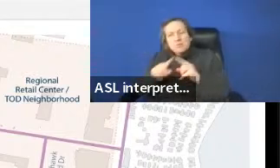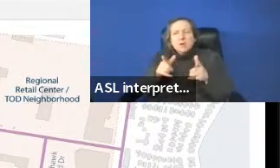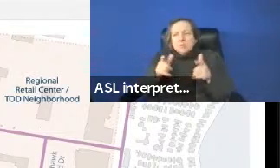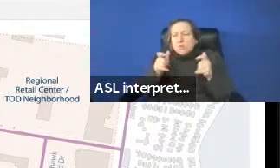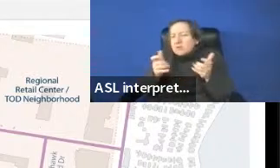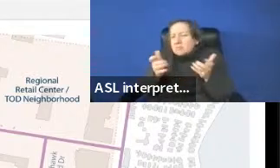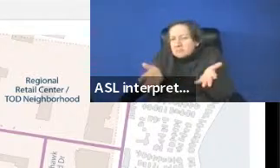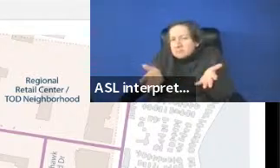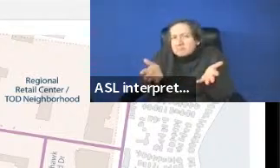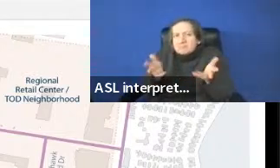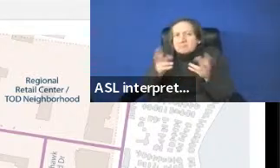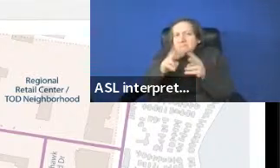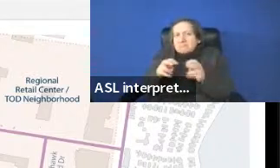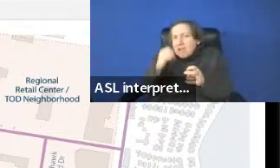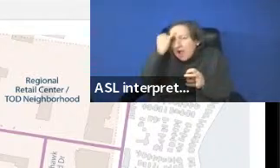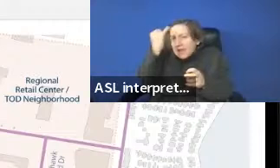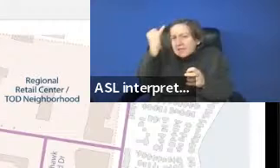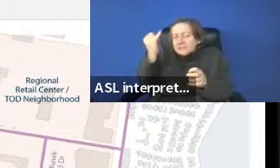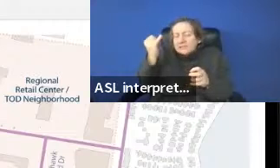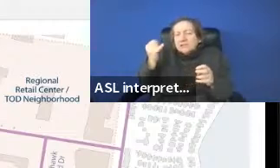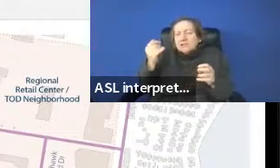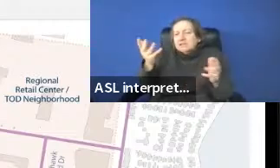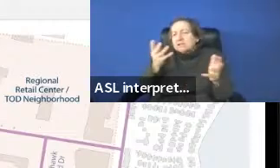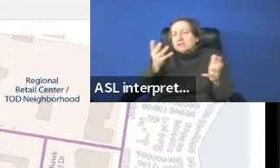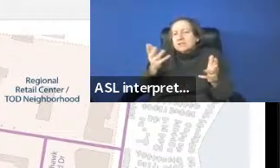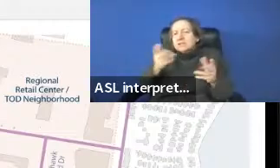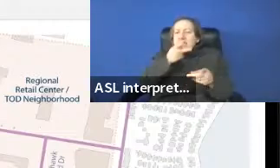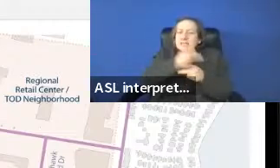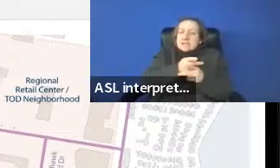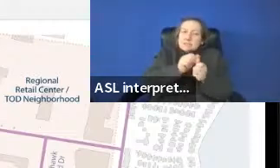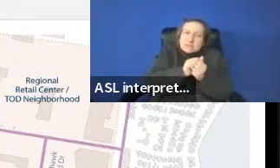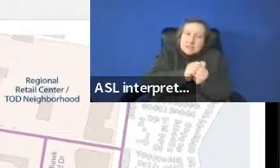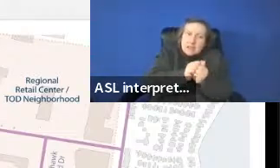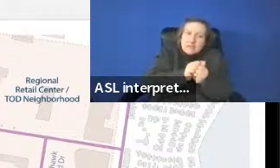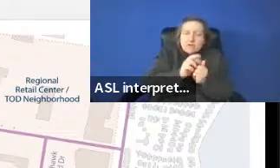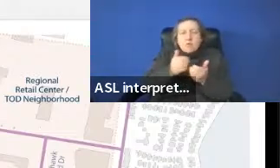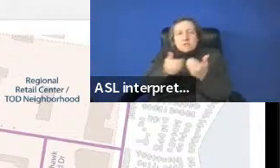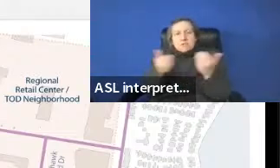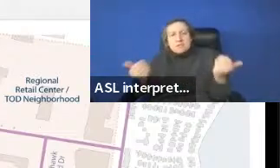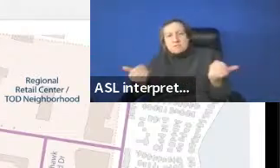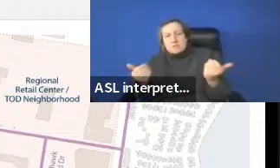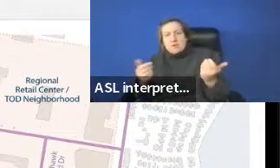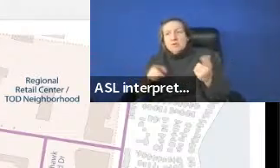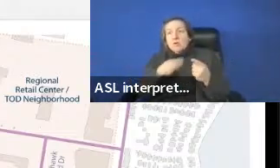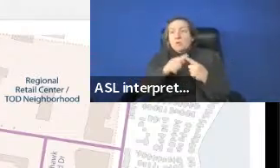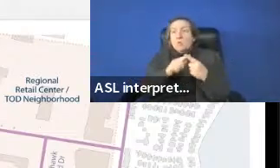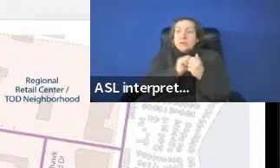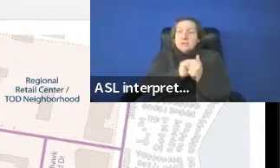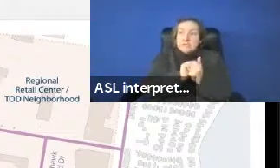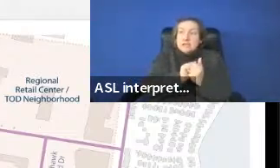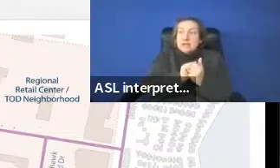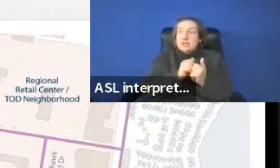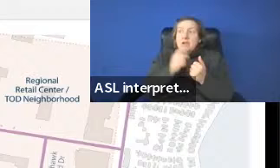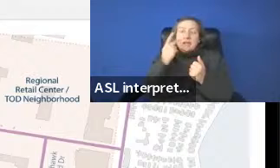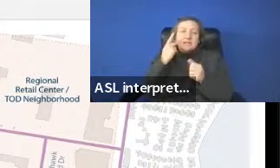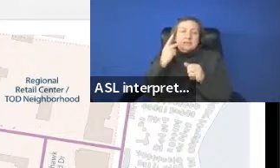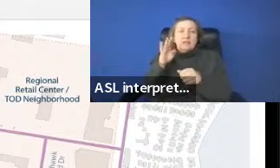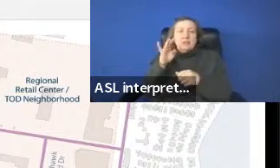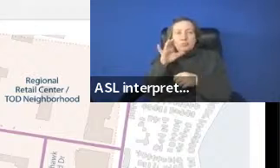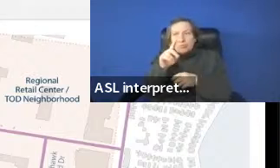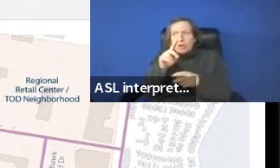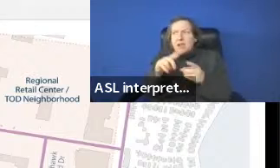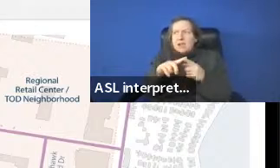quick analysis on keeping them together. And then when they're together, all I see is this braid and the full